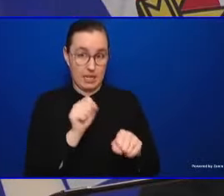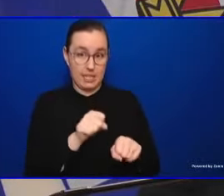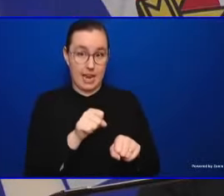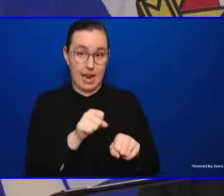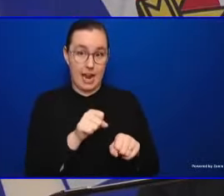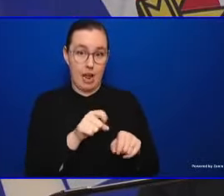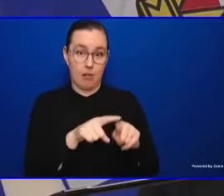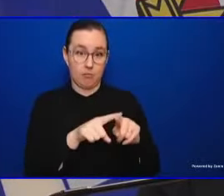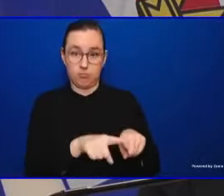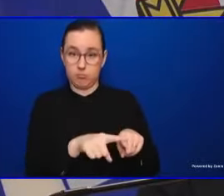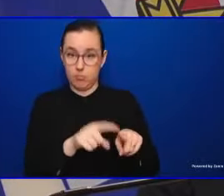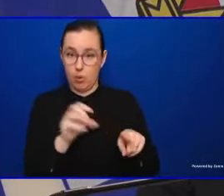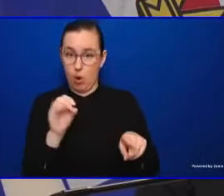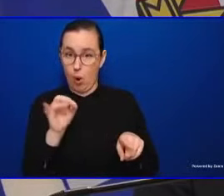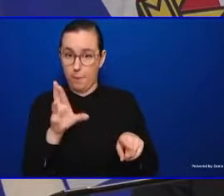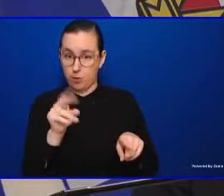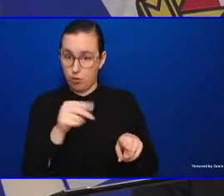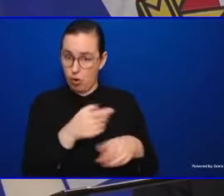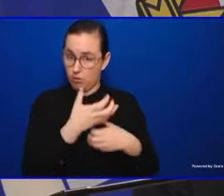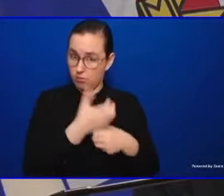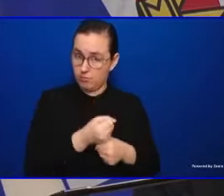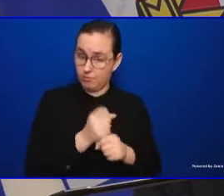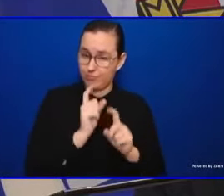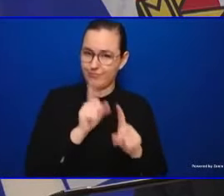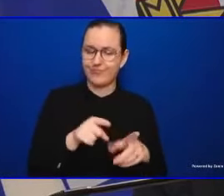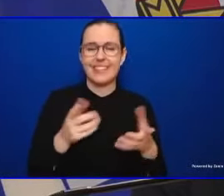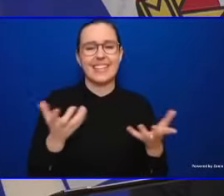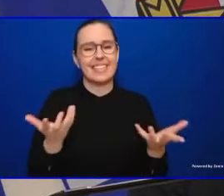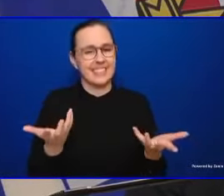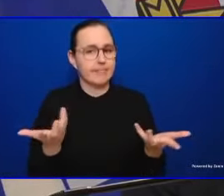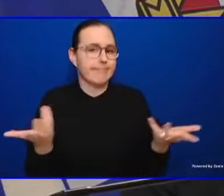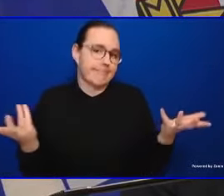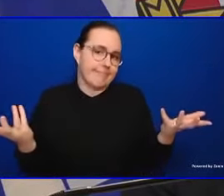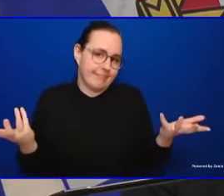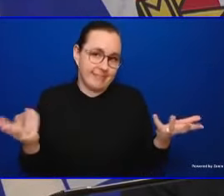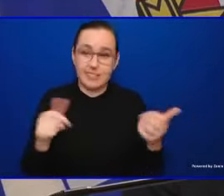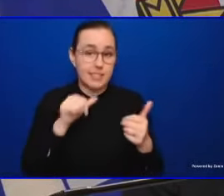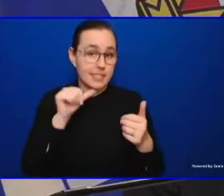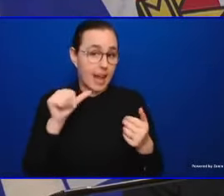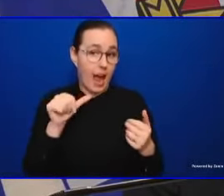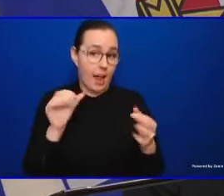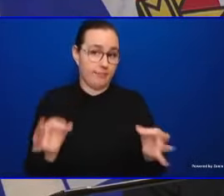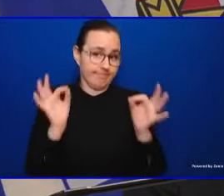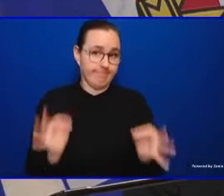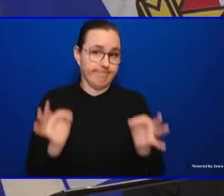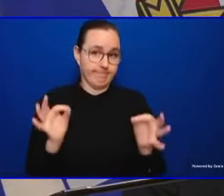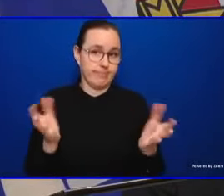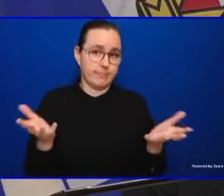said that a few times before. But if they are positive, it is a good